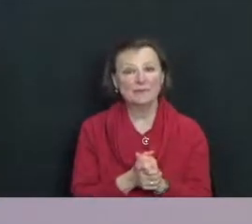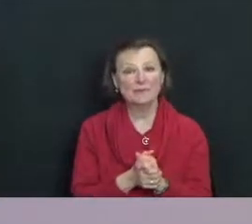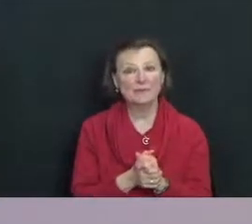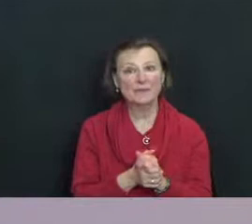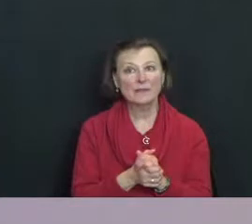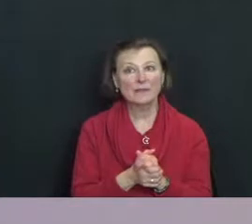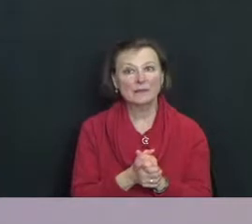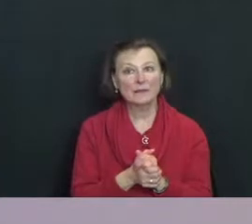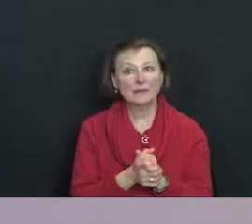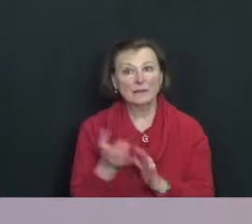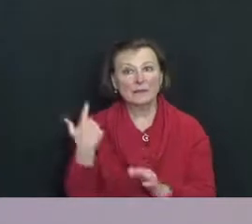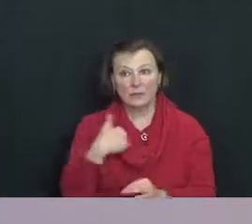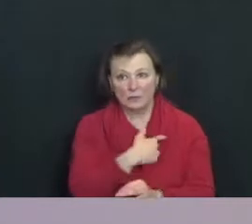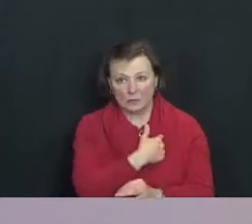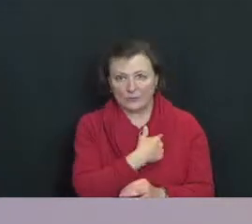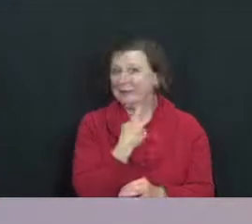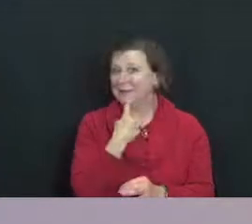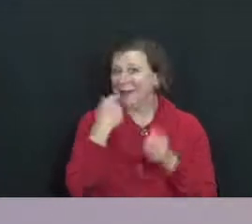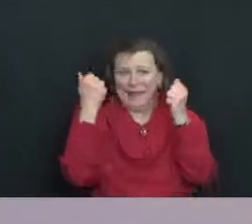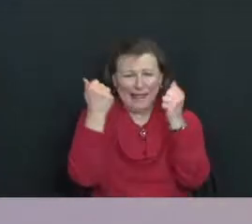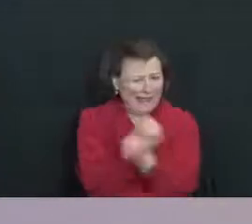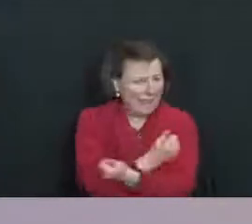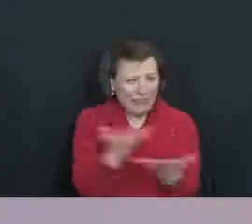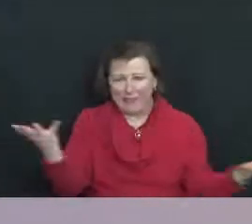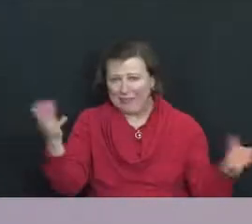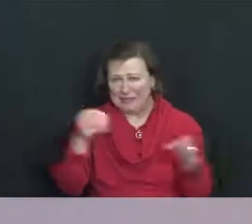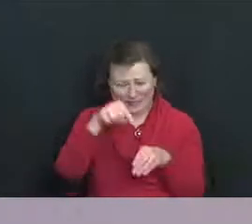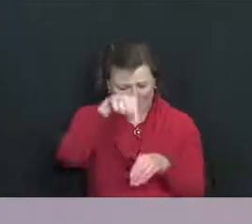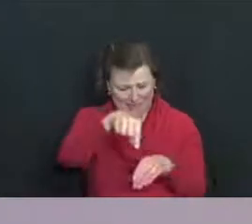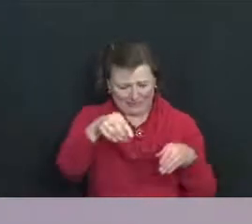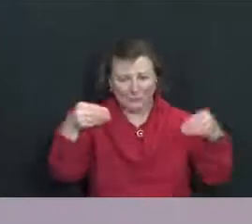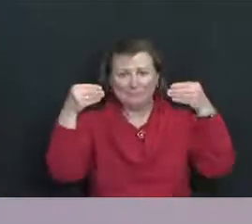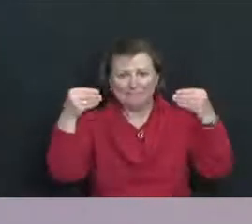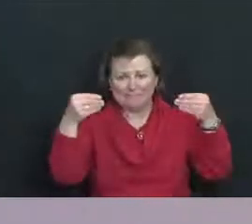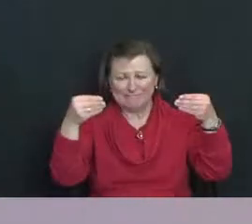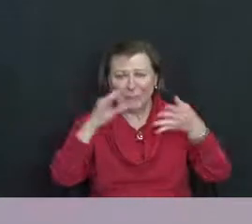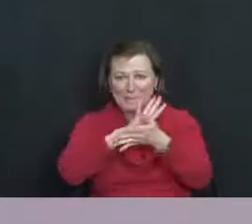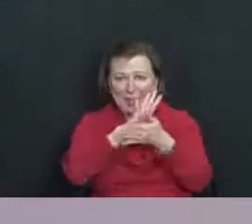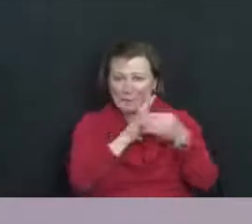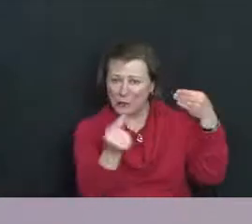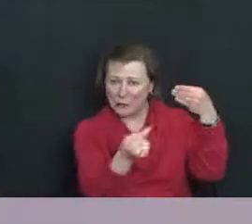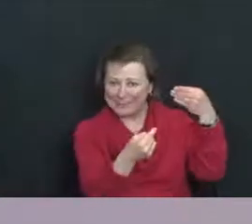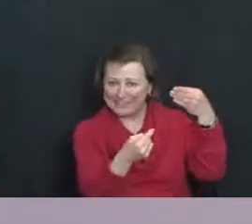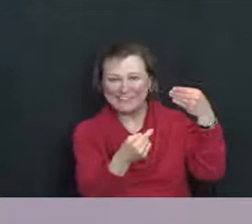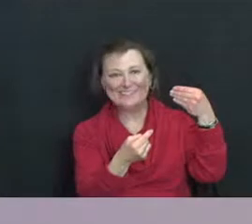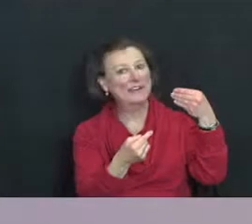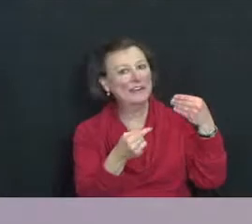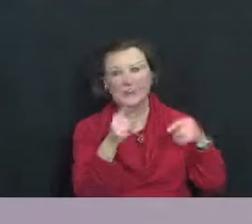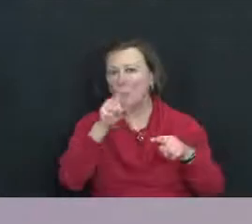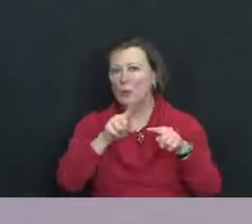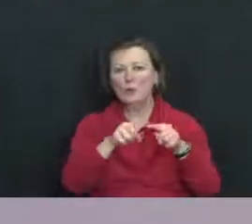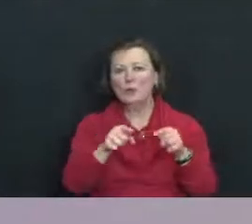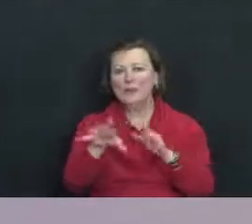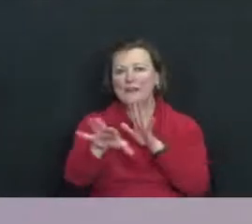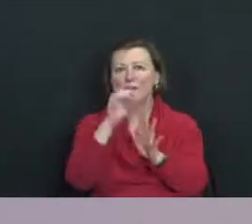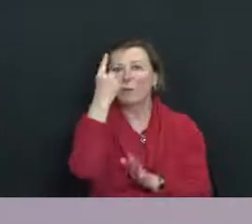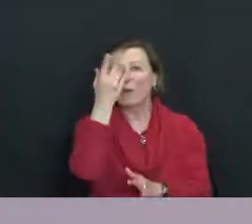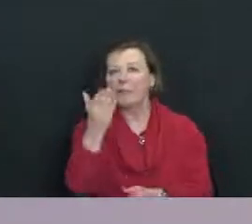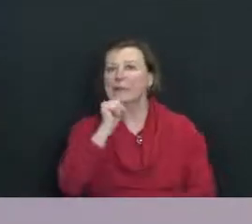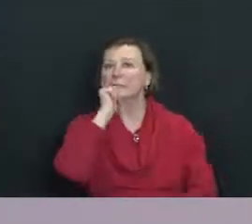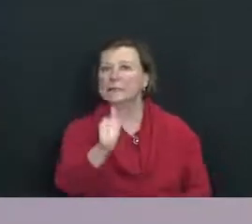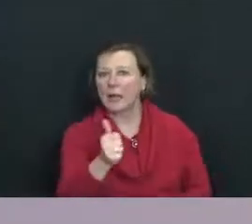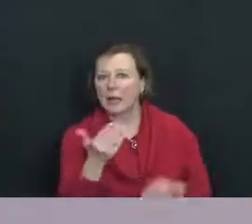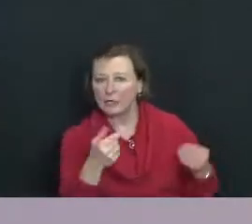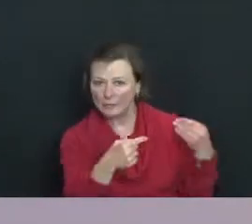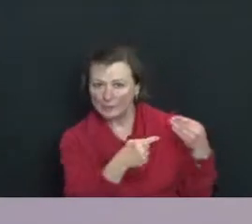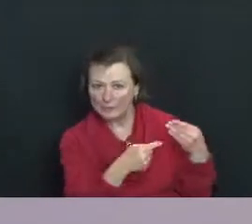So we can say that everything is in here with this sheet of paper. You cannot point out one thing that's not here.